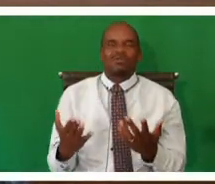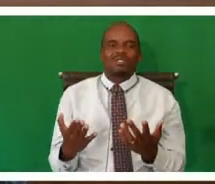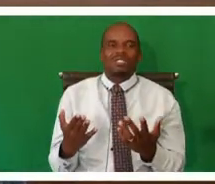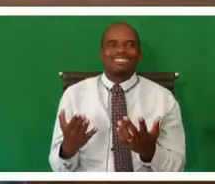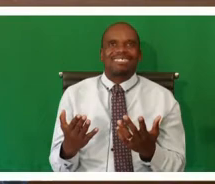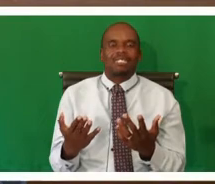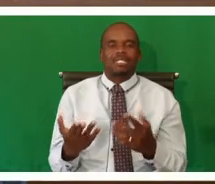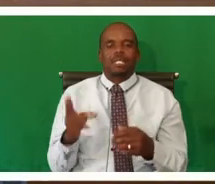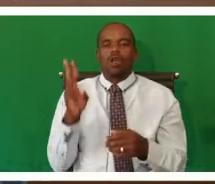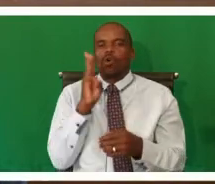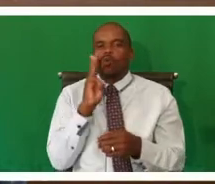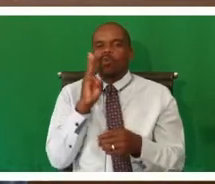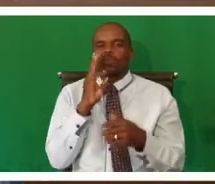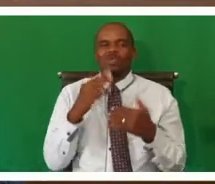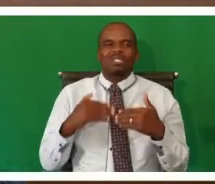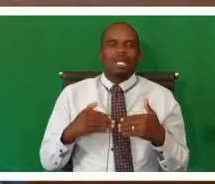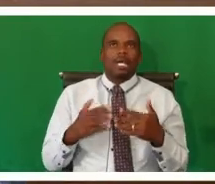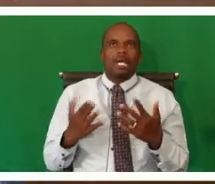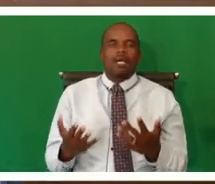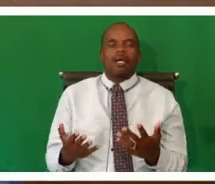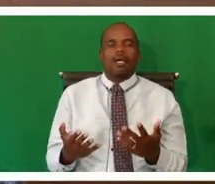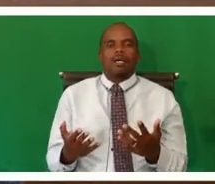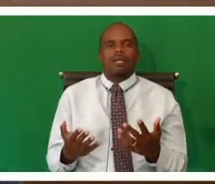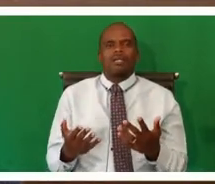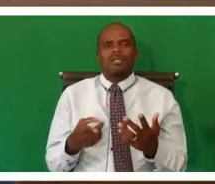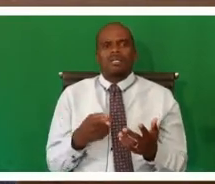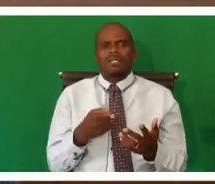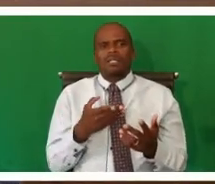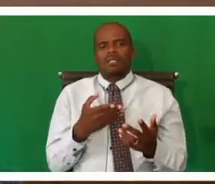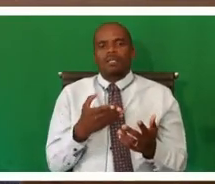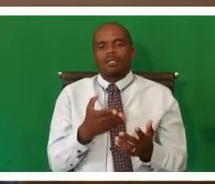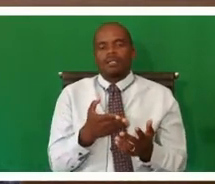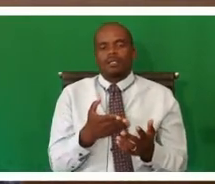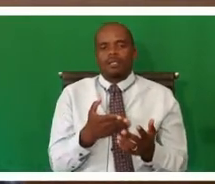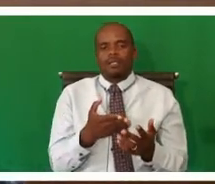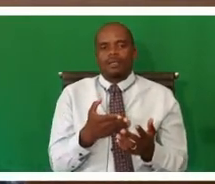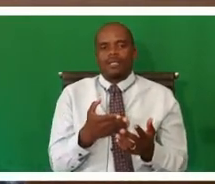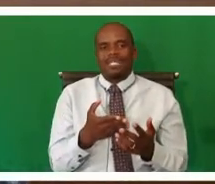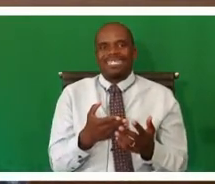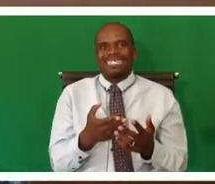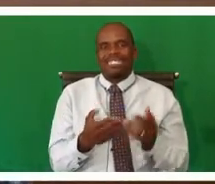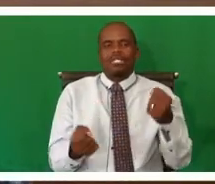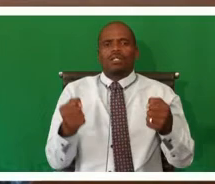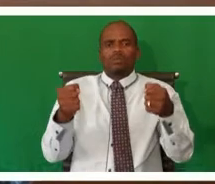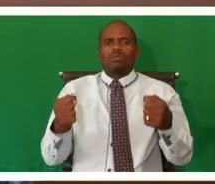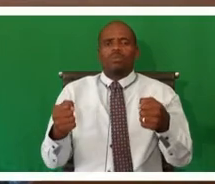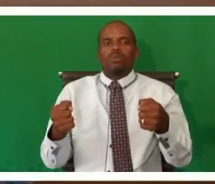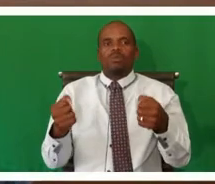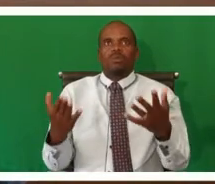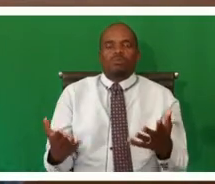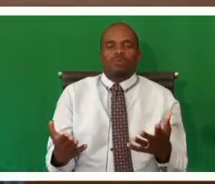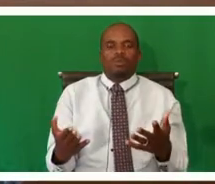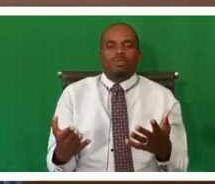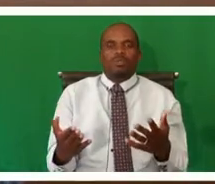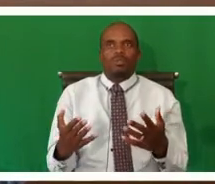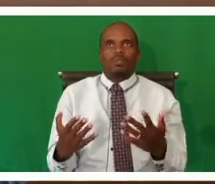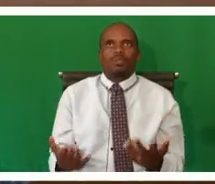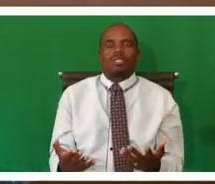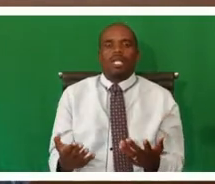establishment, and reservoir, a tractor, and a splitter tracker. A very good